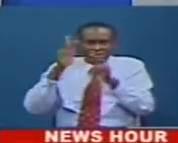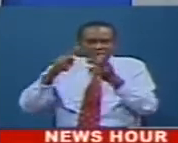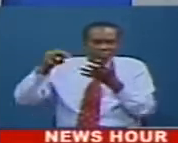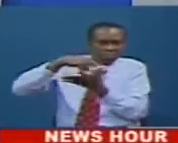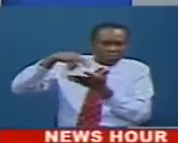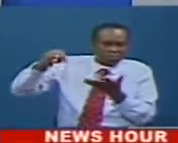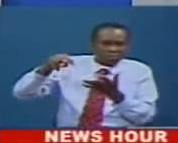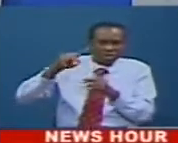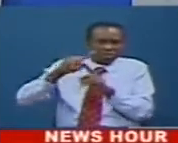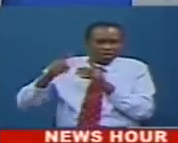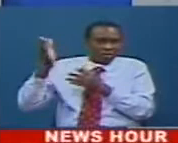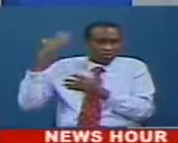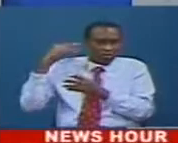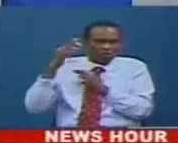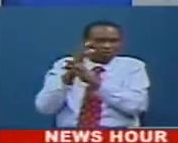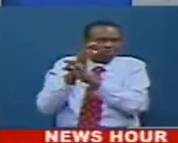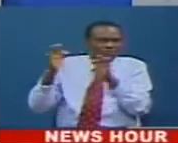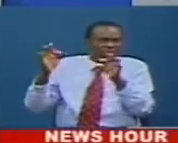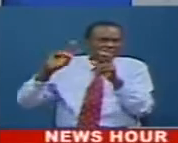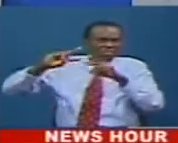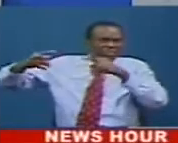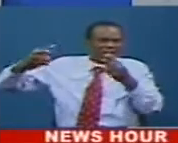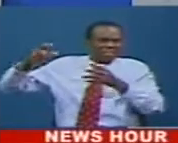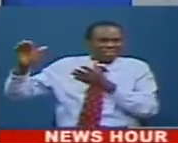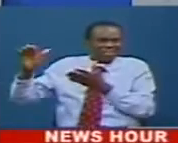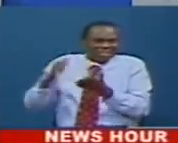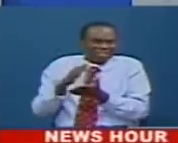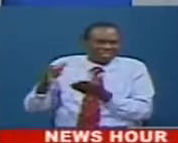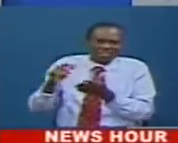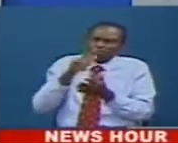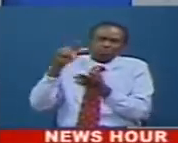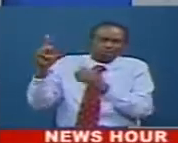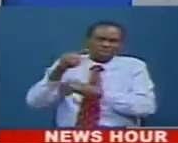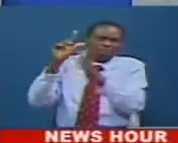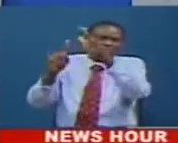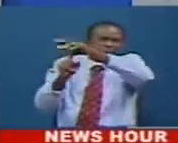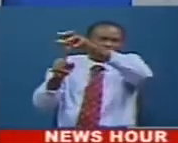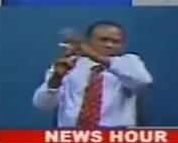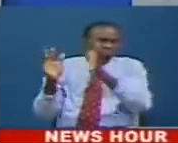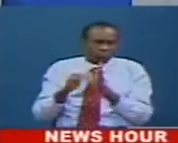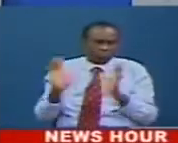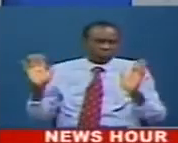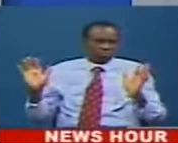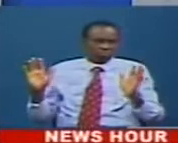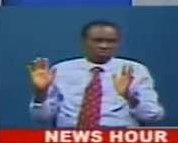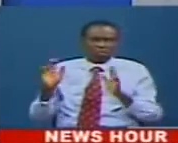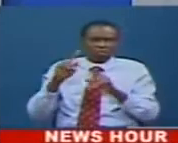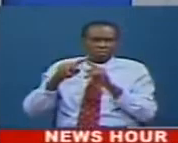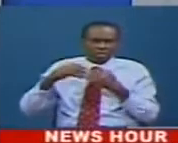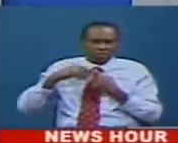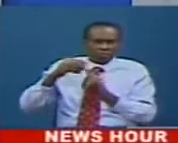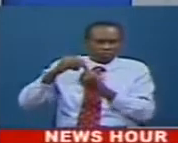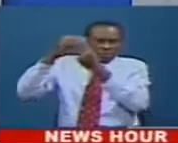freestyle dancing is not as popular and is being overtaken by specific dance forms associated with specific